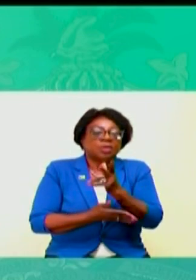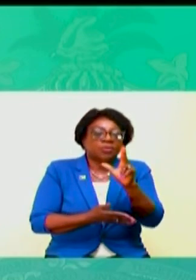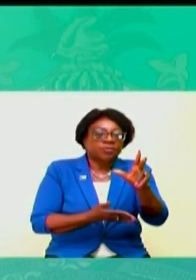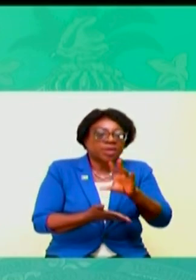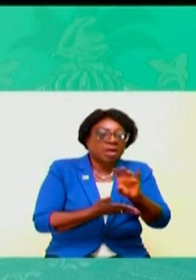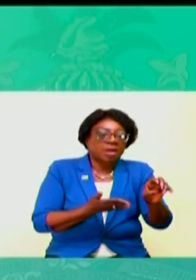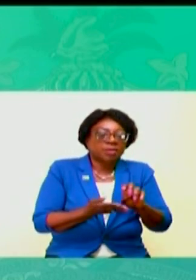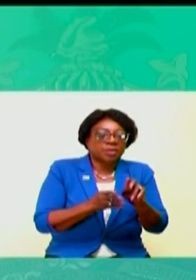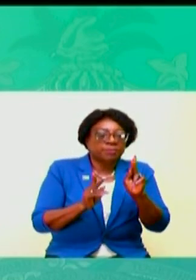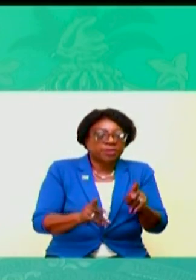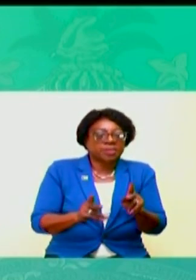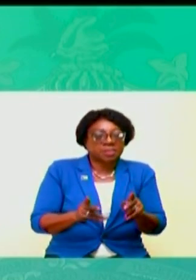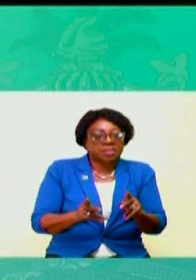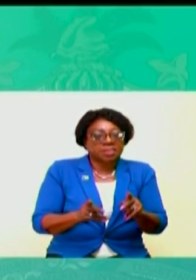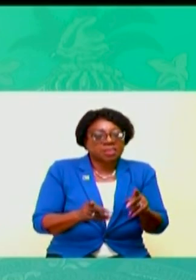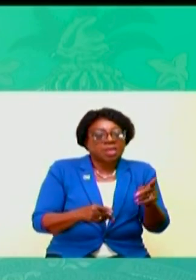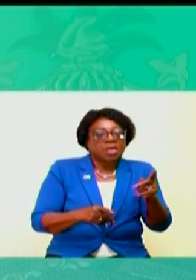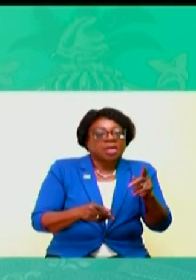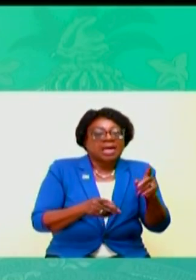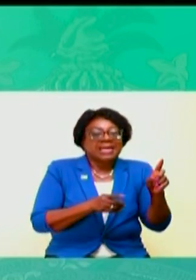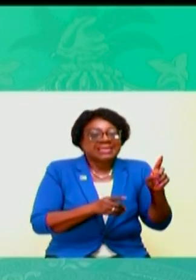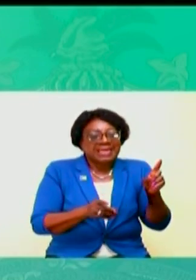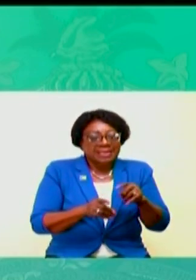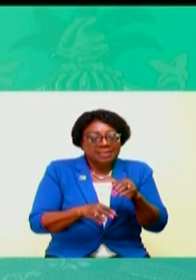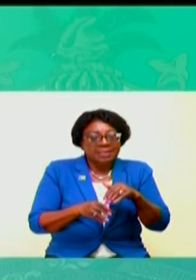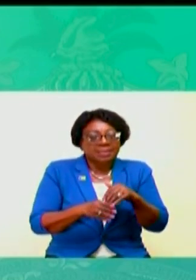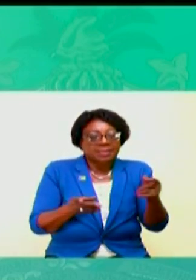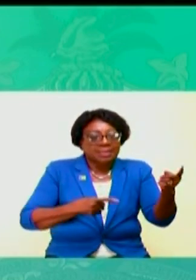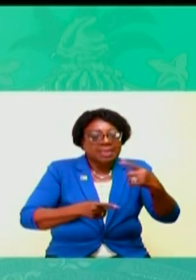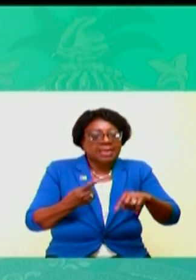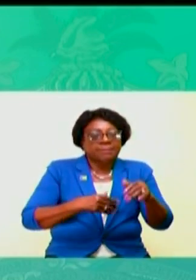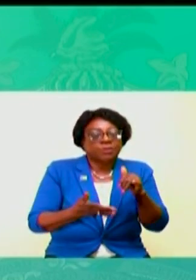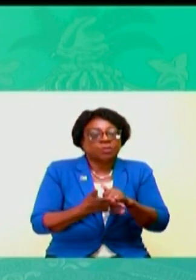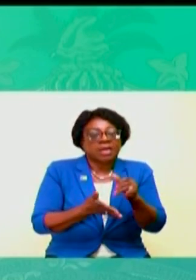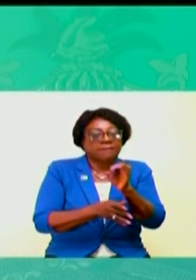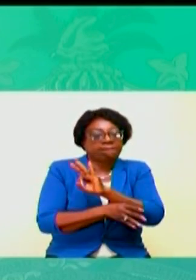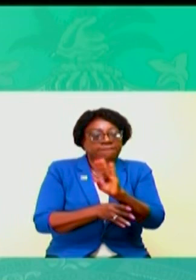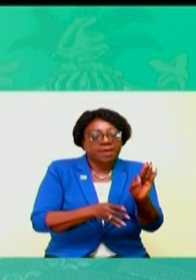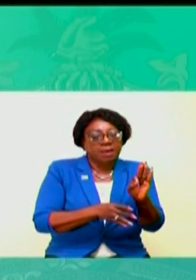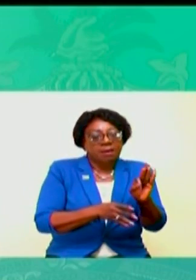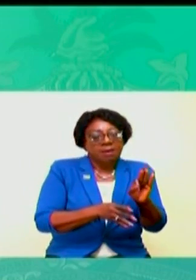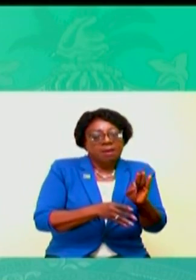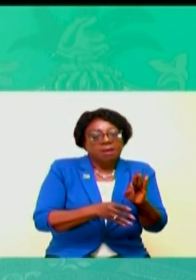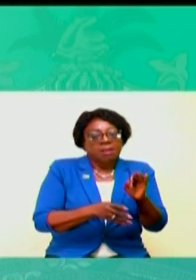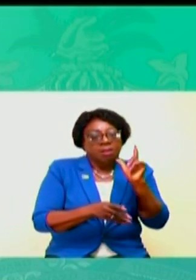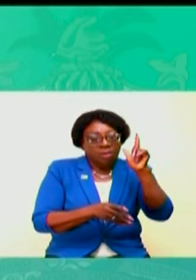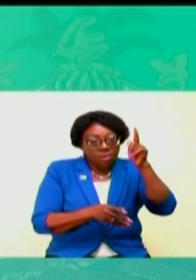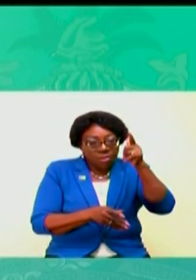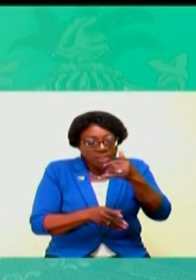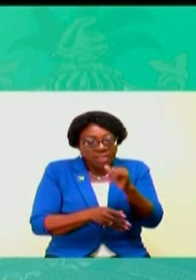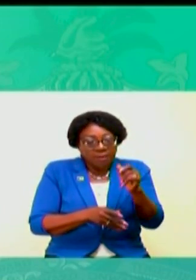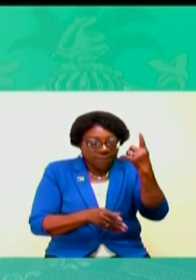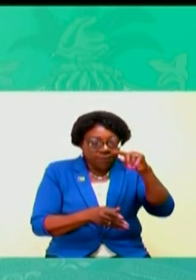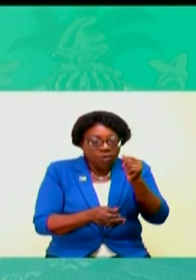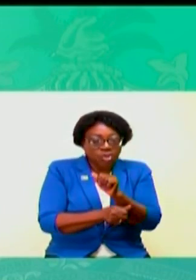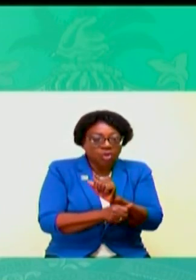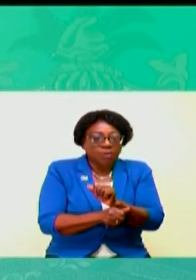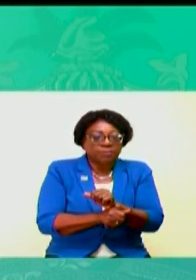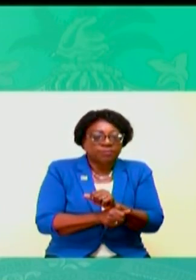fair. I am pleased to report, Mr. Deputy Speaker, that 232 persons were directly